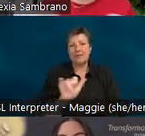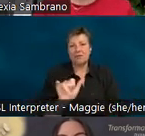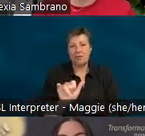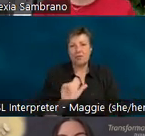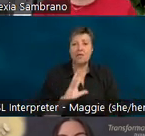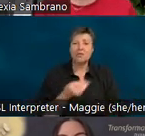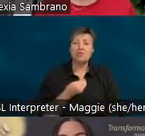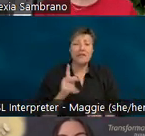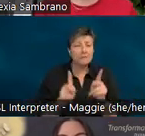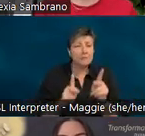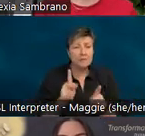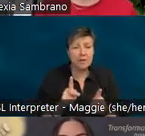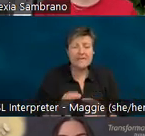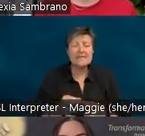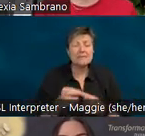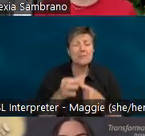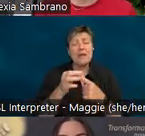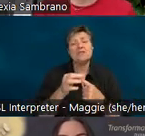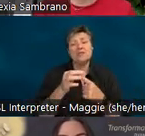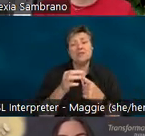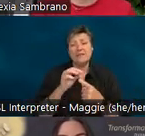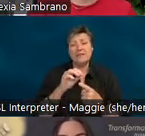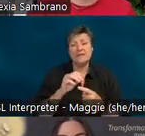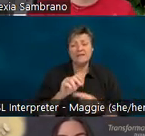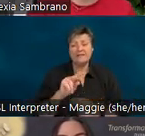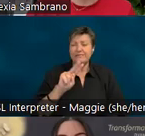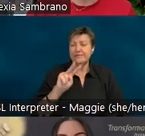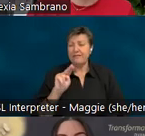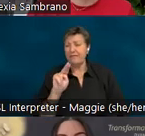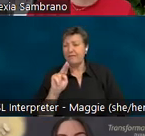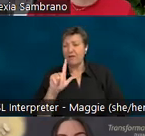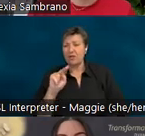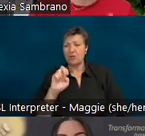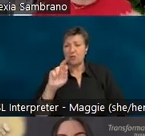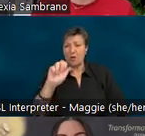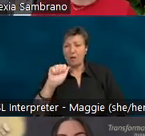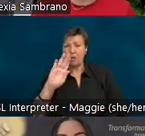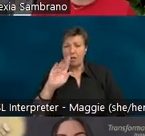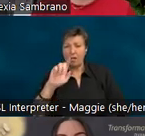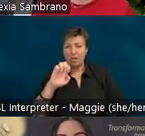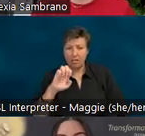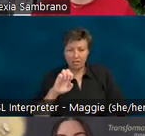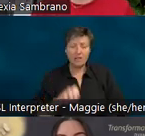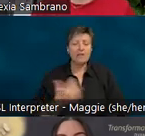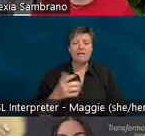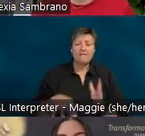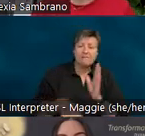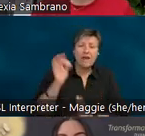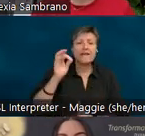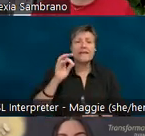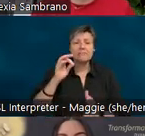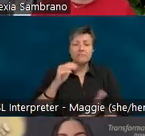are especially vulnerable when it comes to accessing social services and healthcare, including finding doctors who respect and affirm